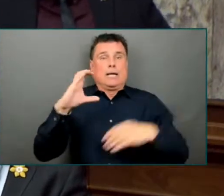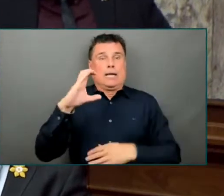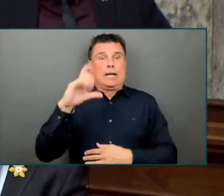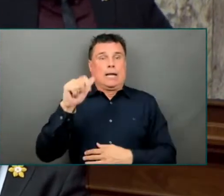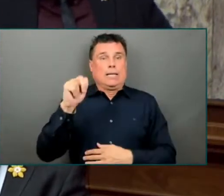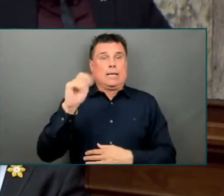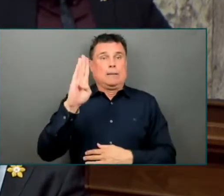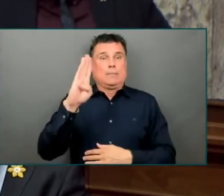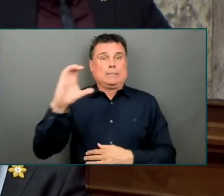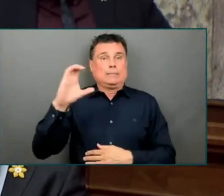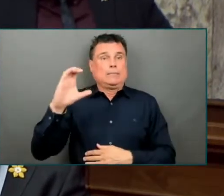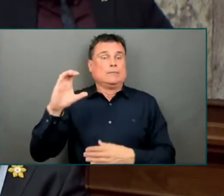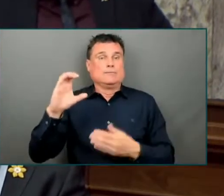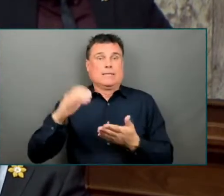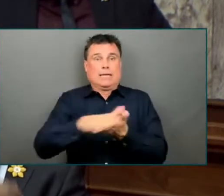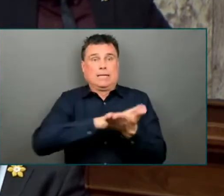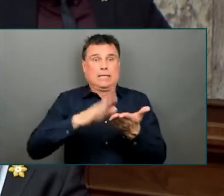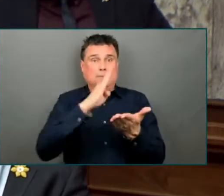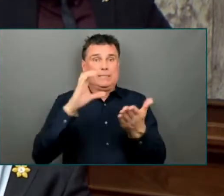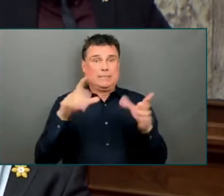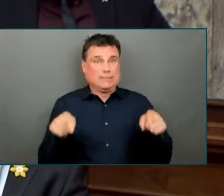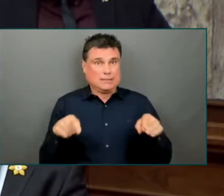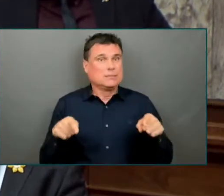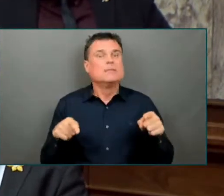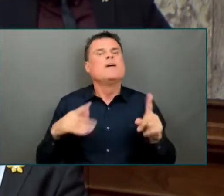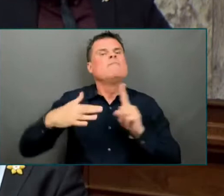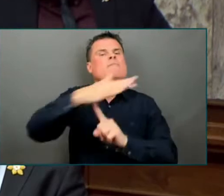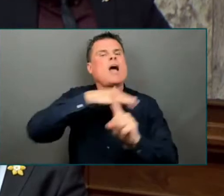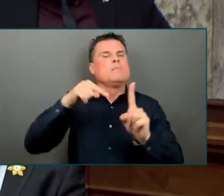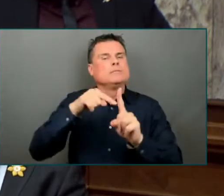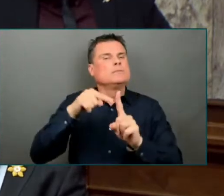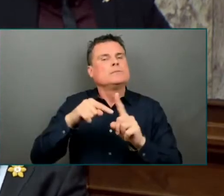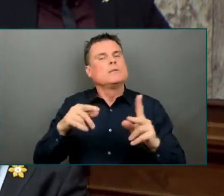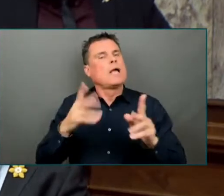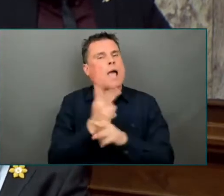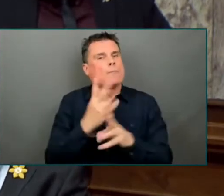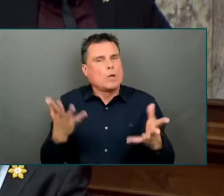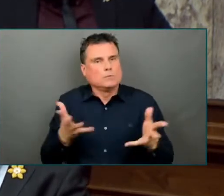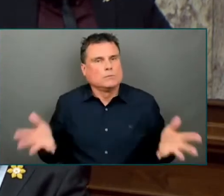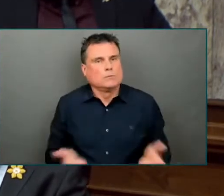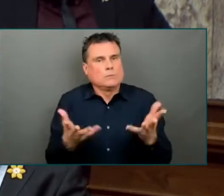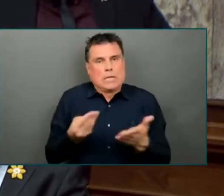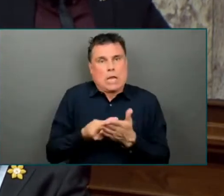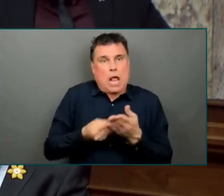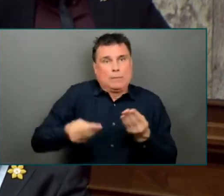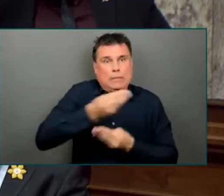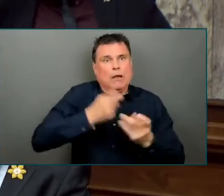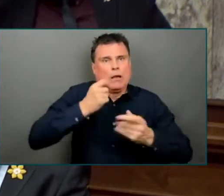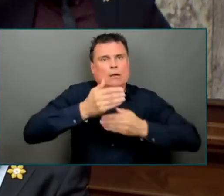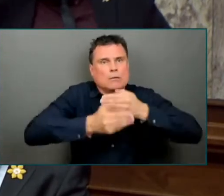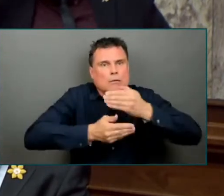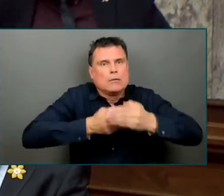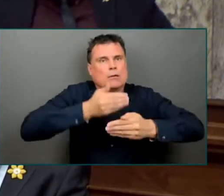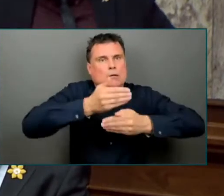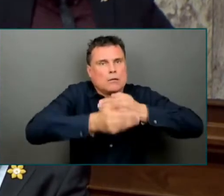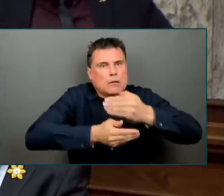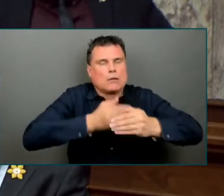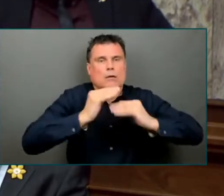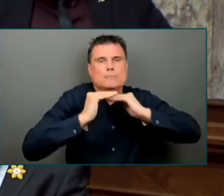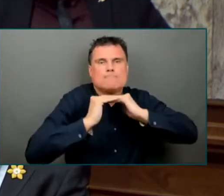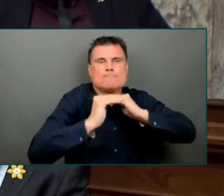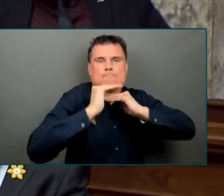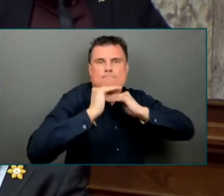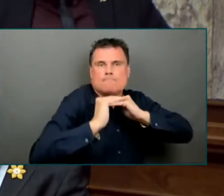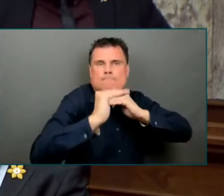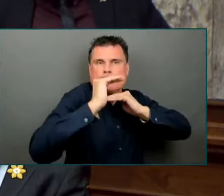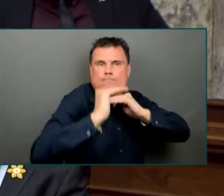progressive plan to reduce carbon pollution while creating good new jobs. Mr. Speaker, Budget 2021 brings the total for Clean